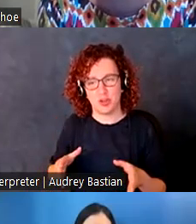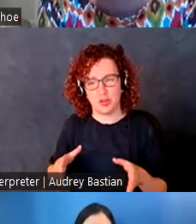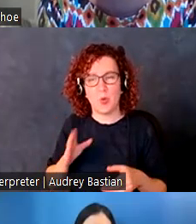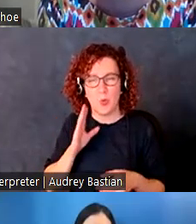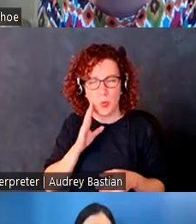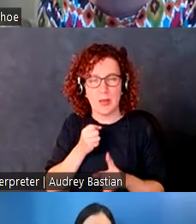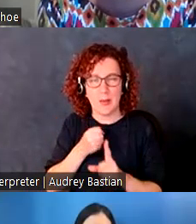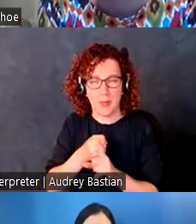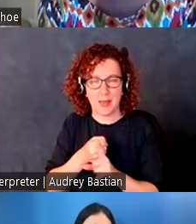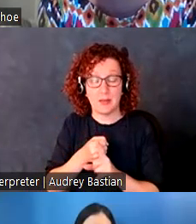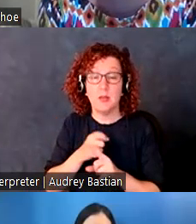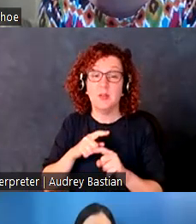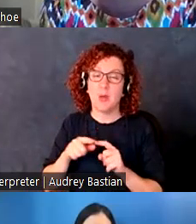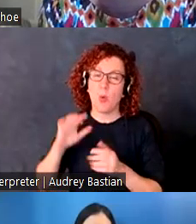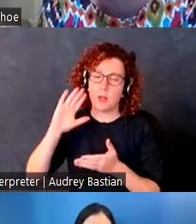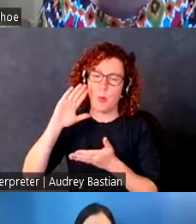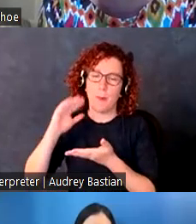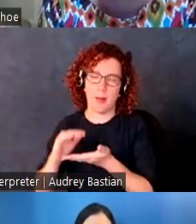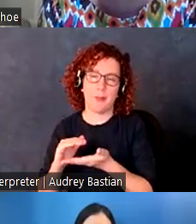but we do want to minimize that.